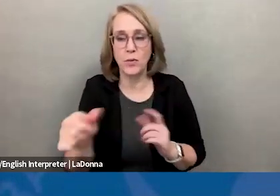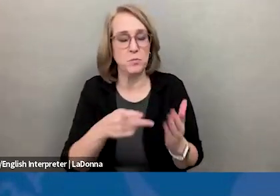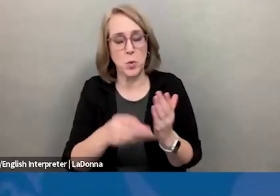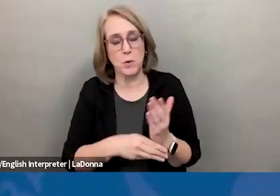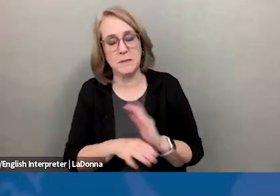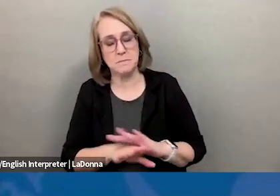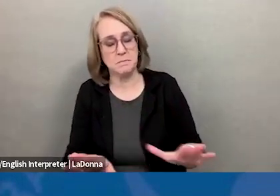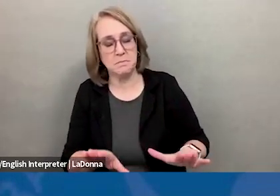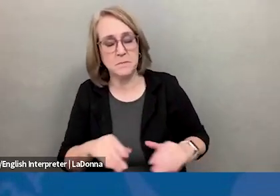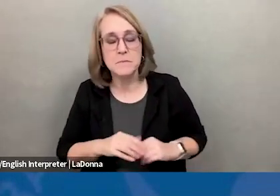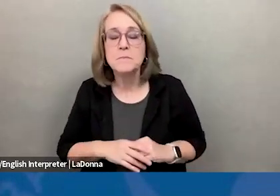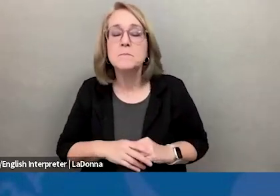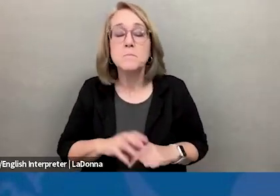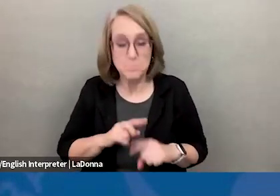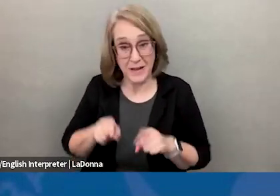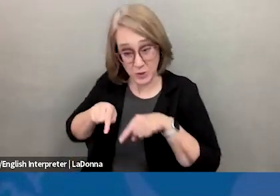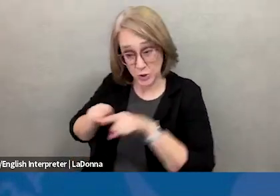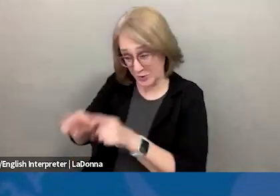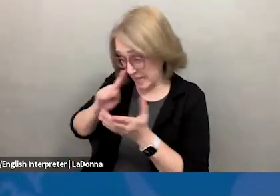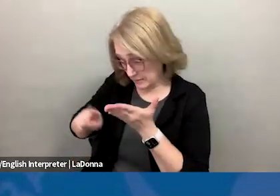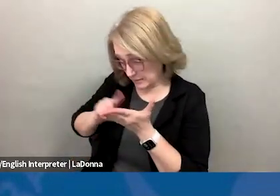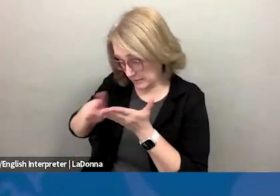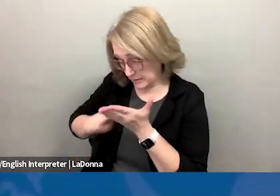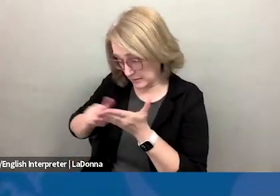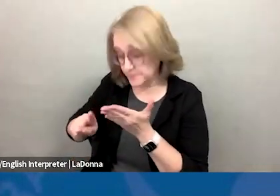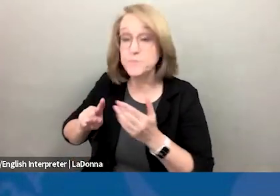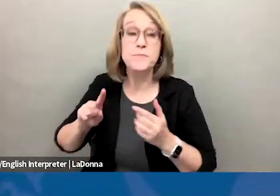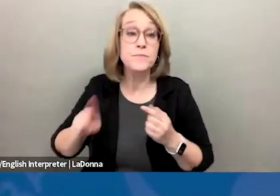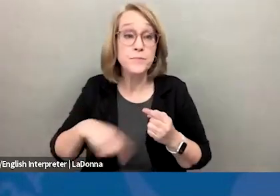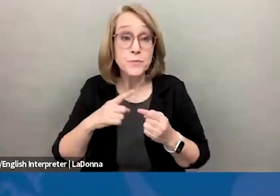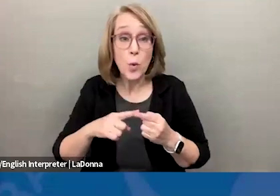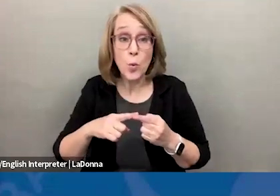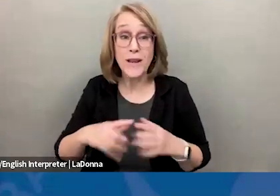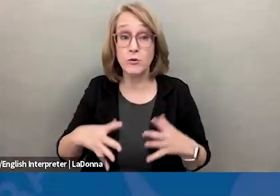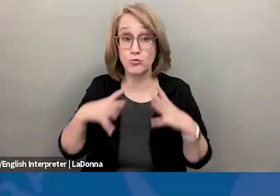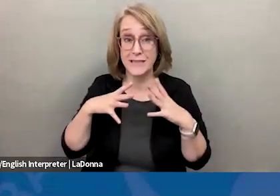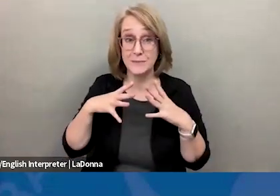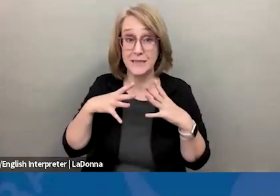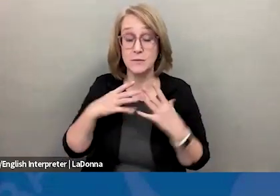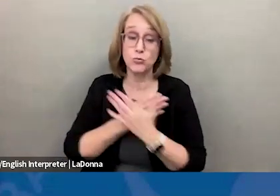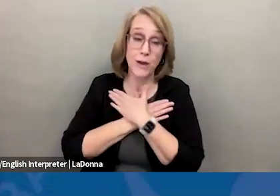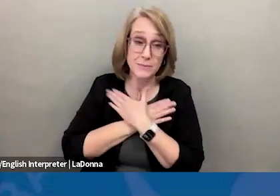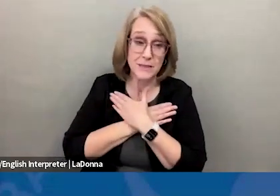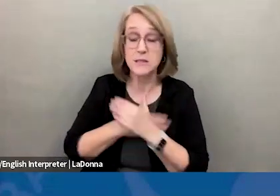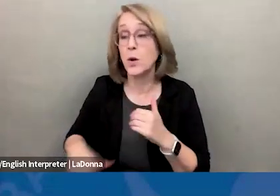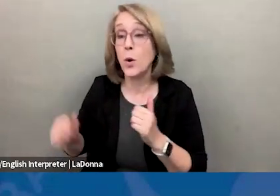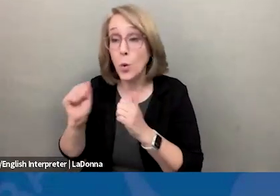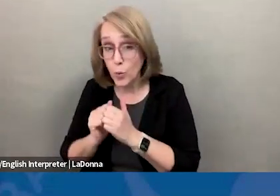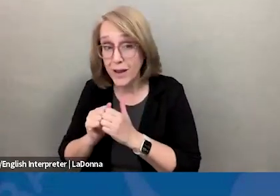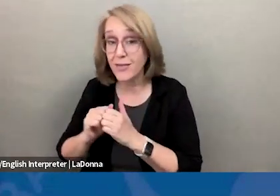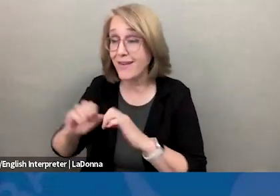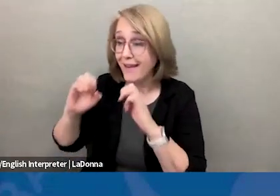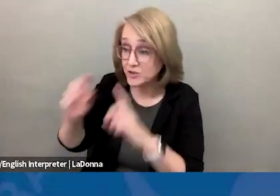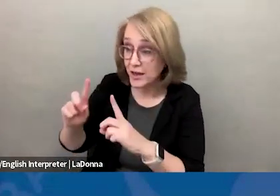programs, but it was found that respite services, when combined with caregiver education